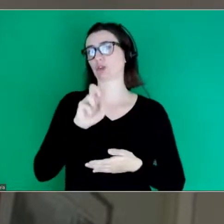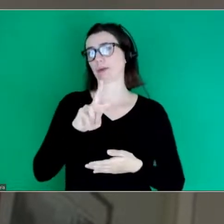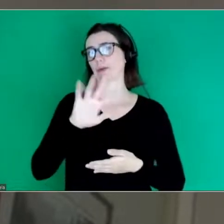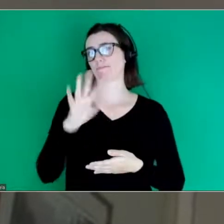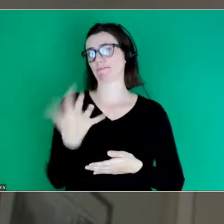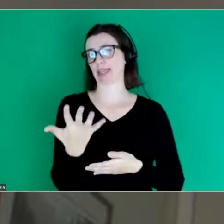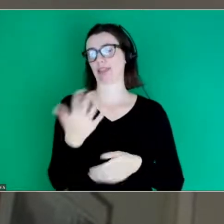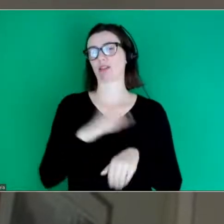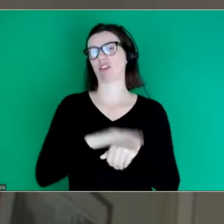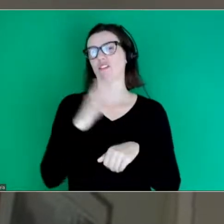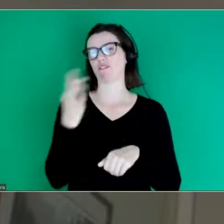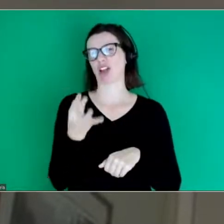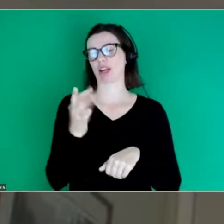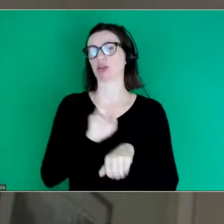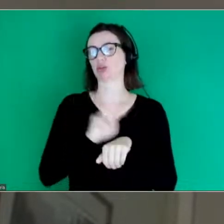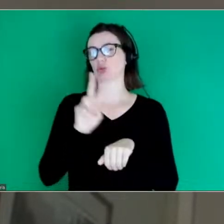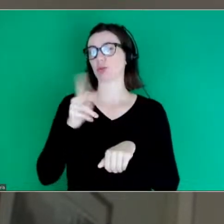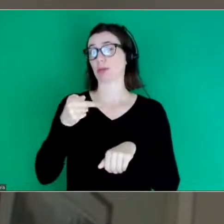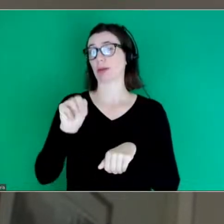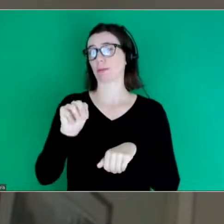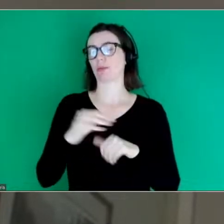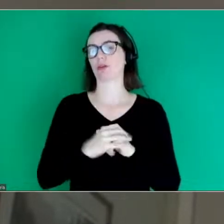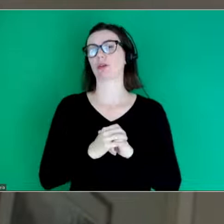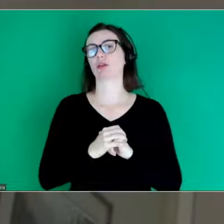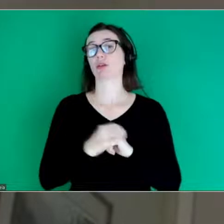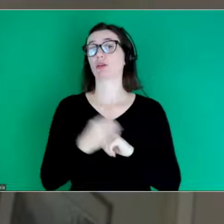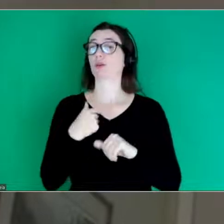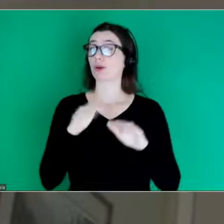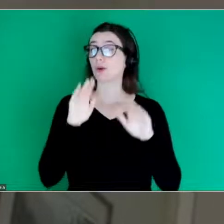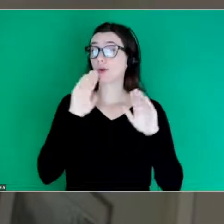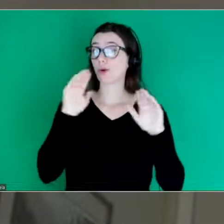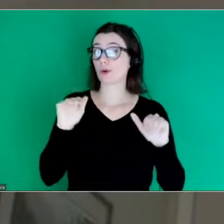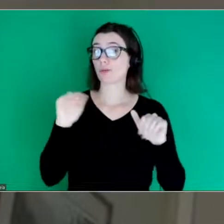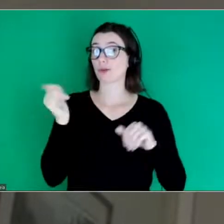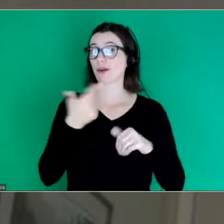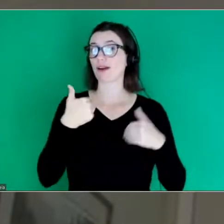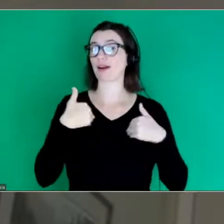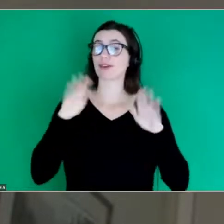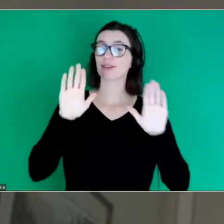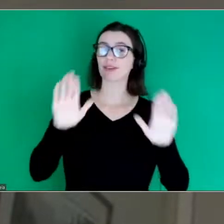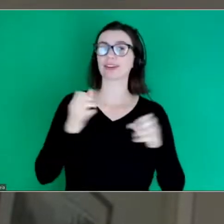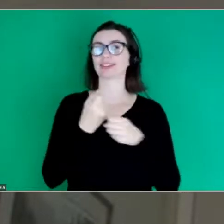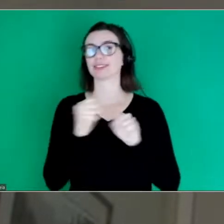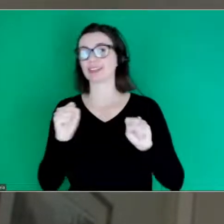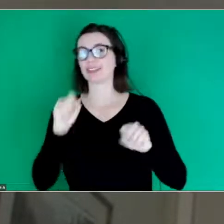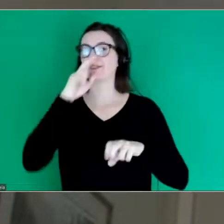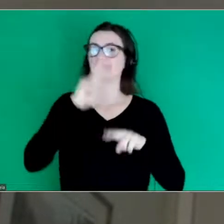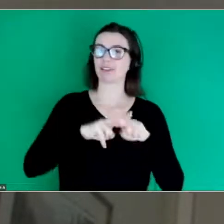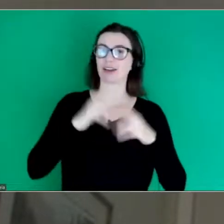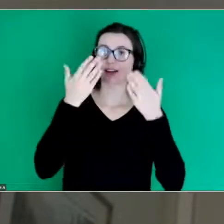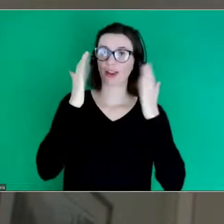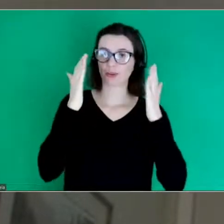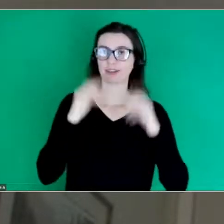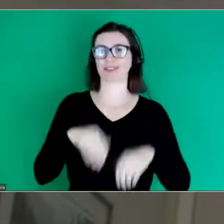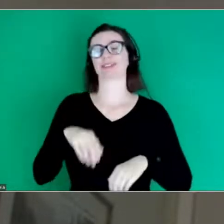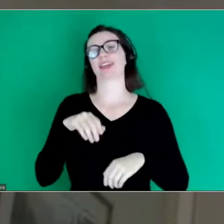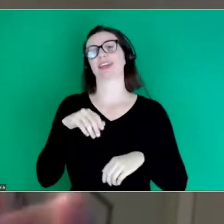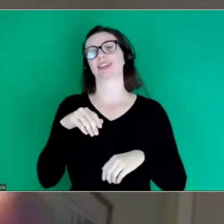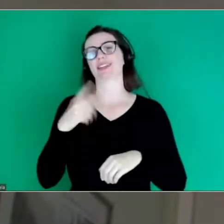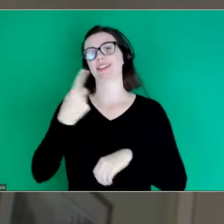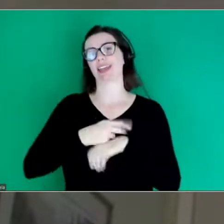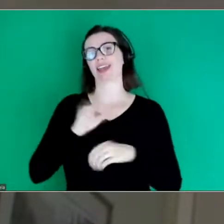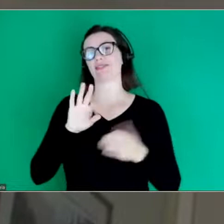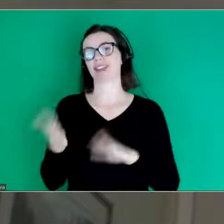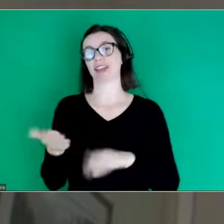Friday at 2 p.m. And we hope you'll have a great, safe, fun Halloween and Dia de los Muertos.